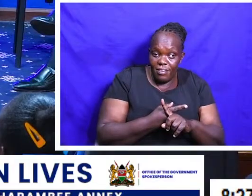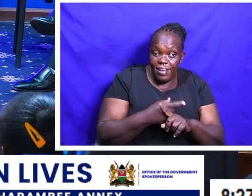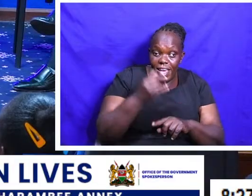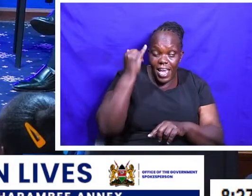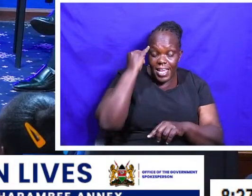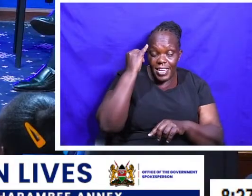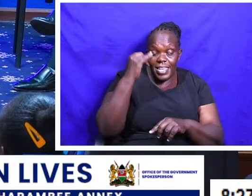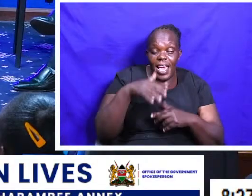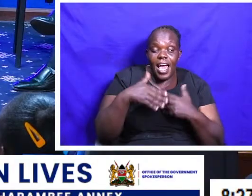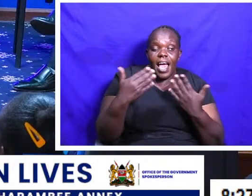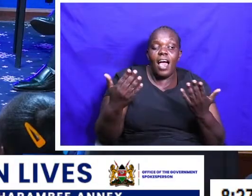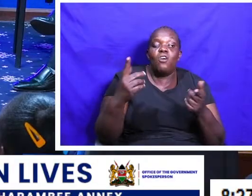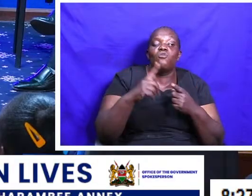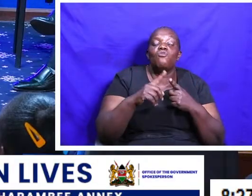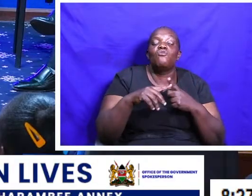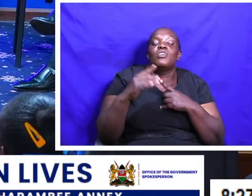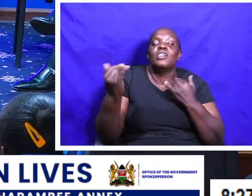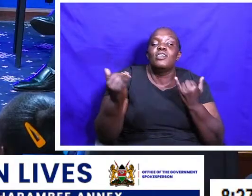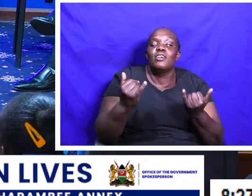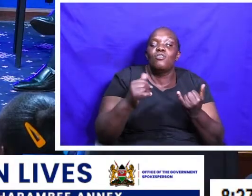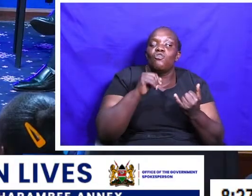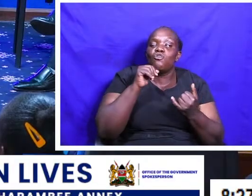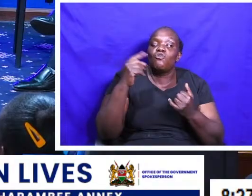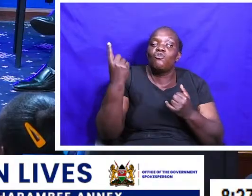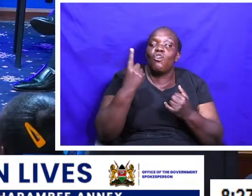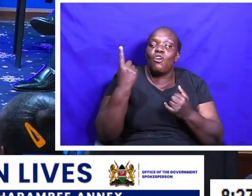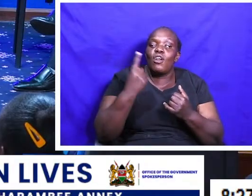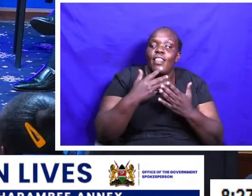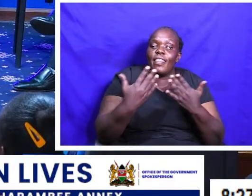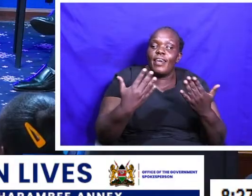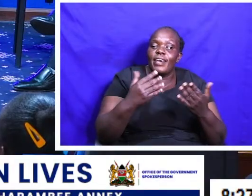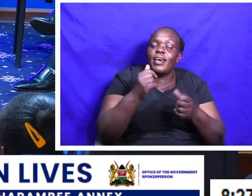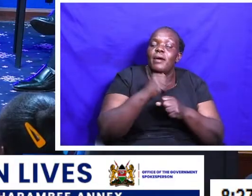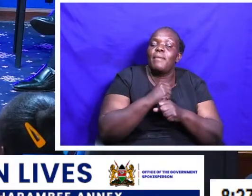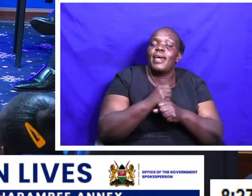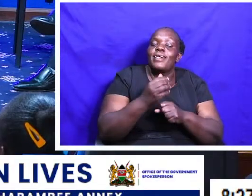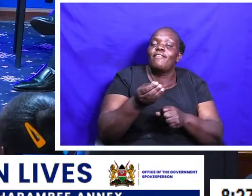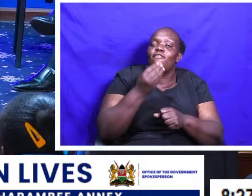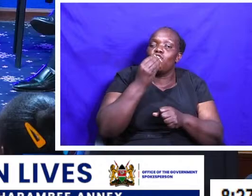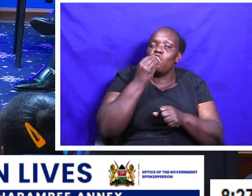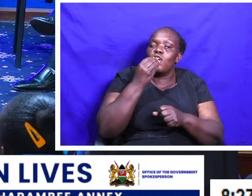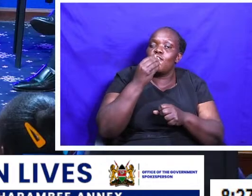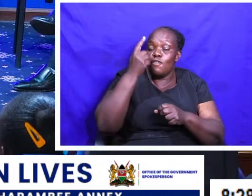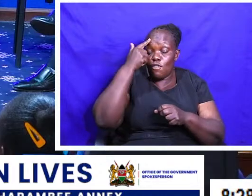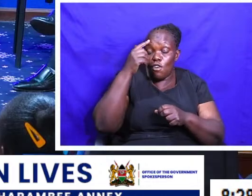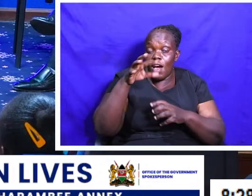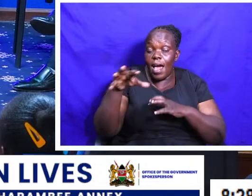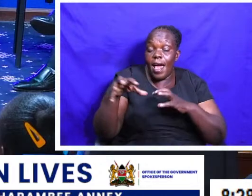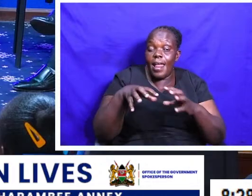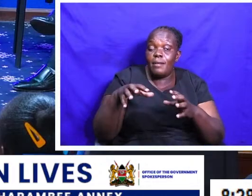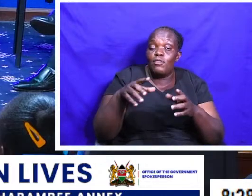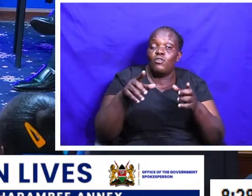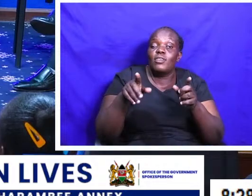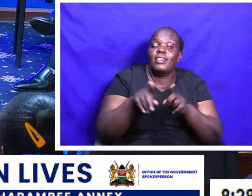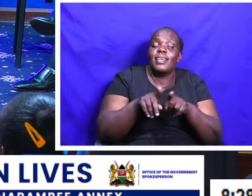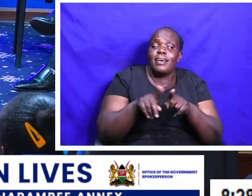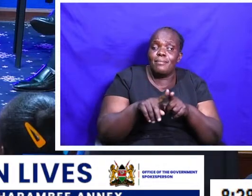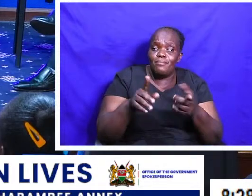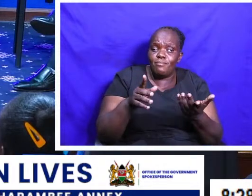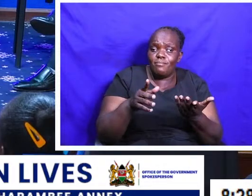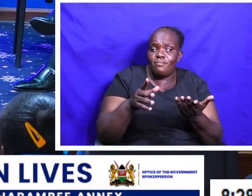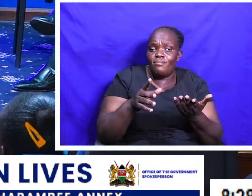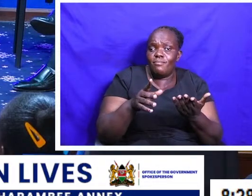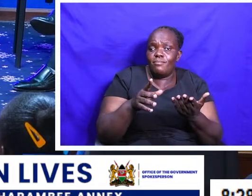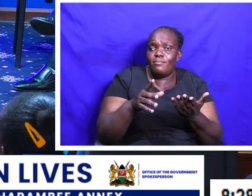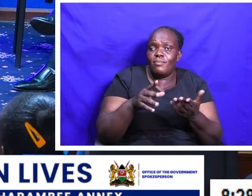serious idea on how he could produce not only protein that you use to make animal feed, but also what you